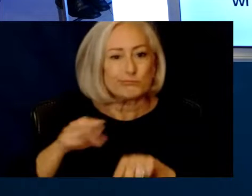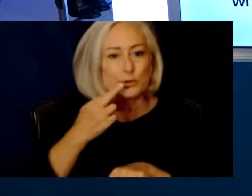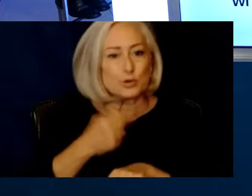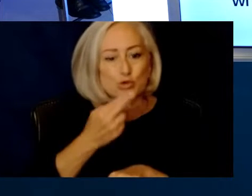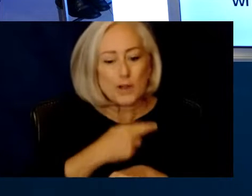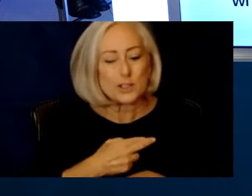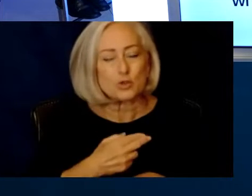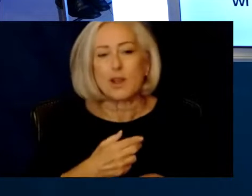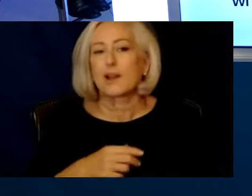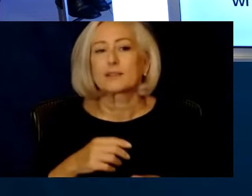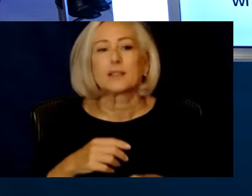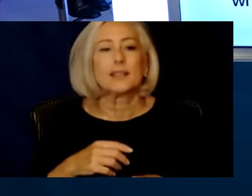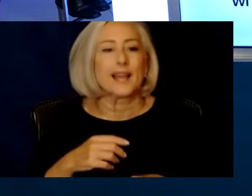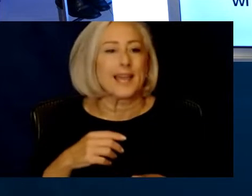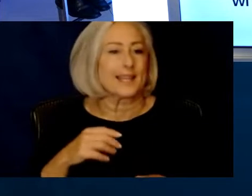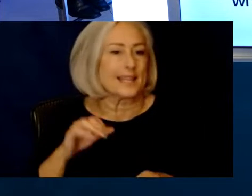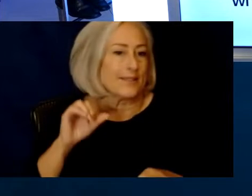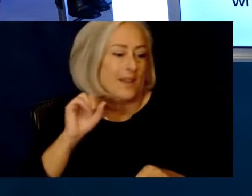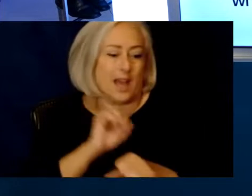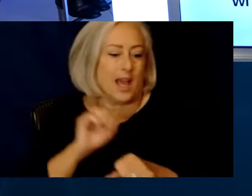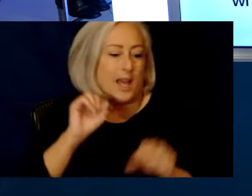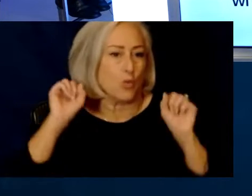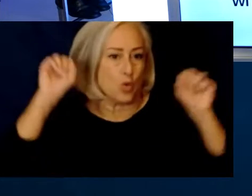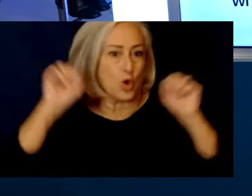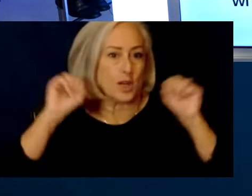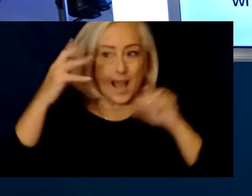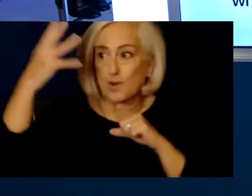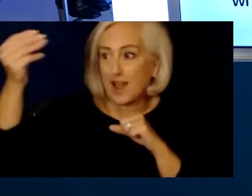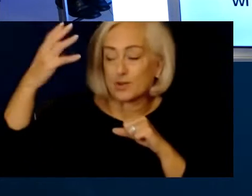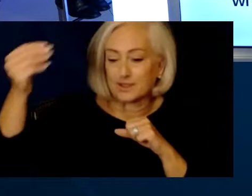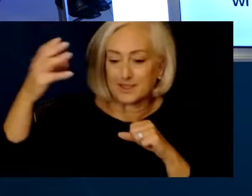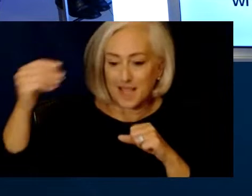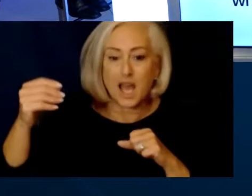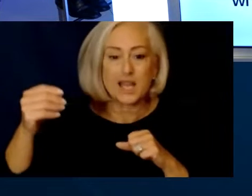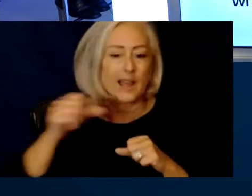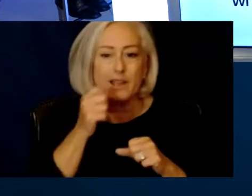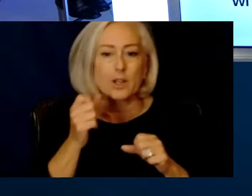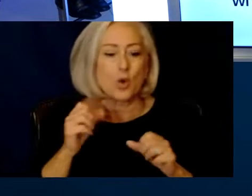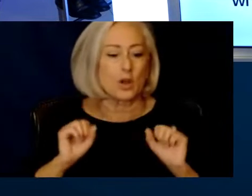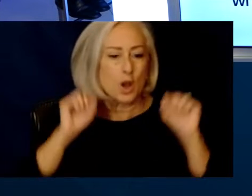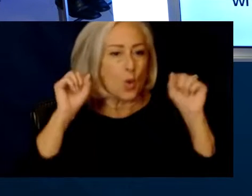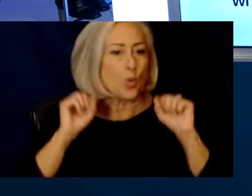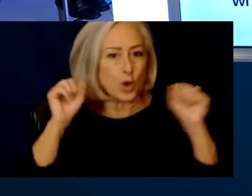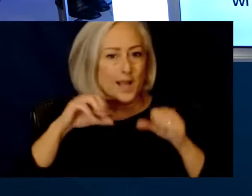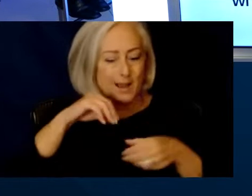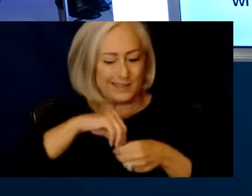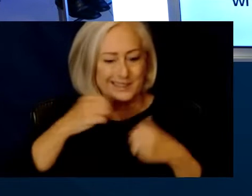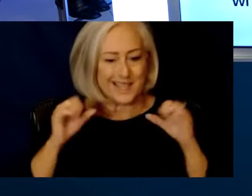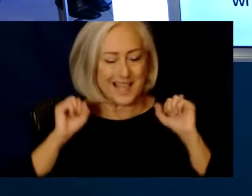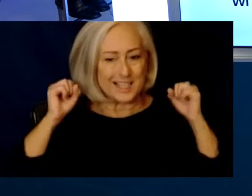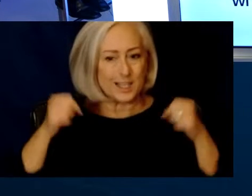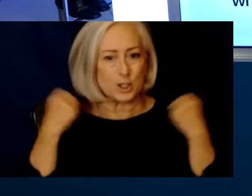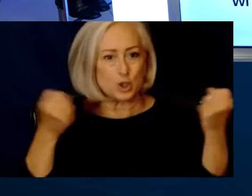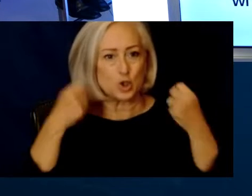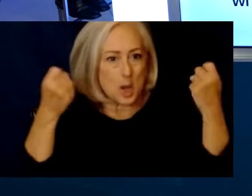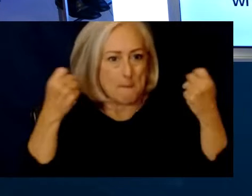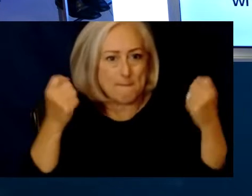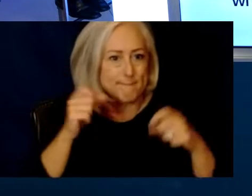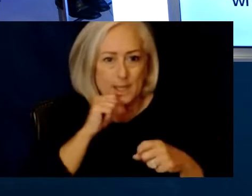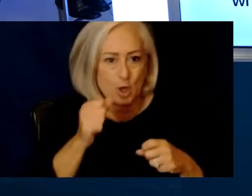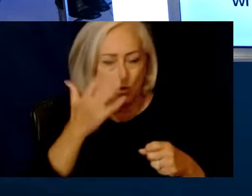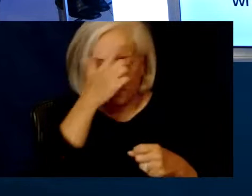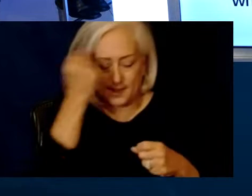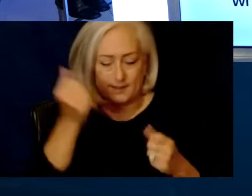when I go to the gym. If it's an inside workout, I don't do that. I go back home and do one. Because it's just, there's a lot of spread. And I think the thing is you have to